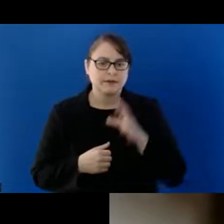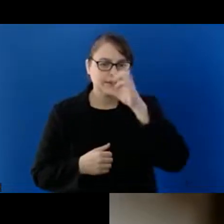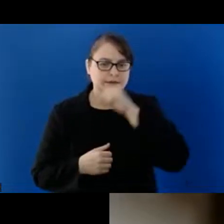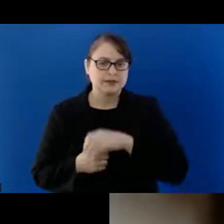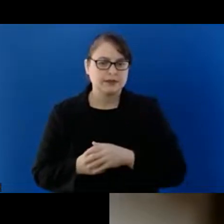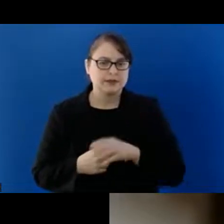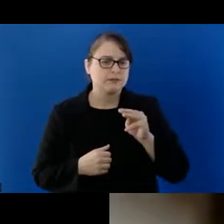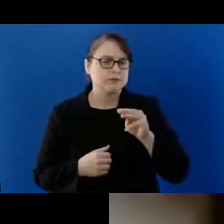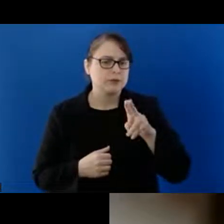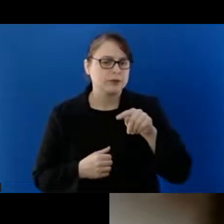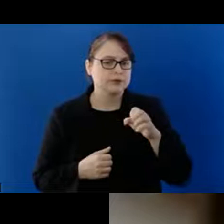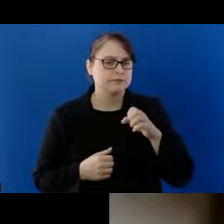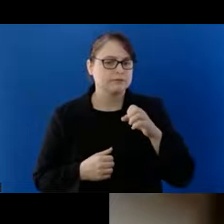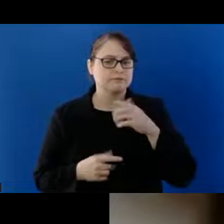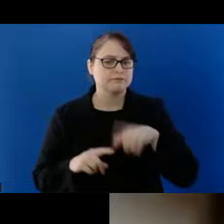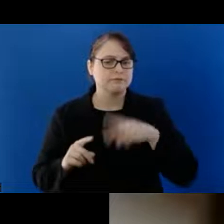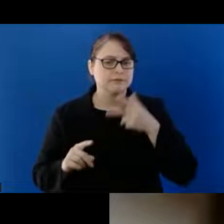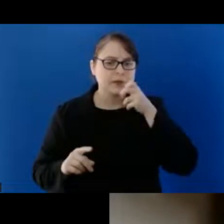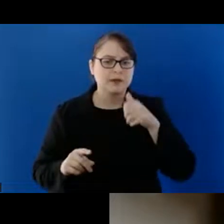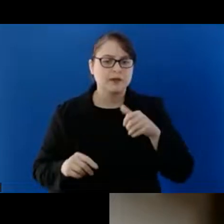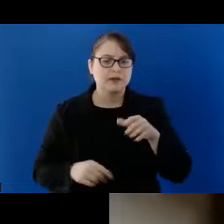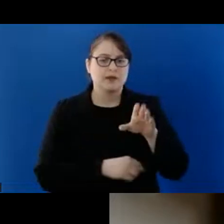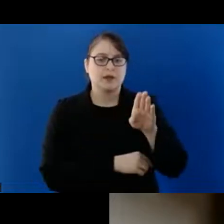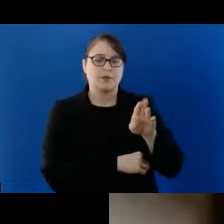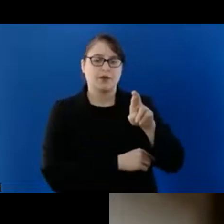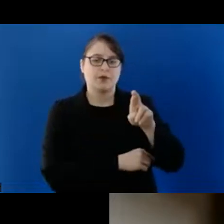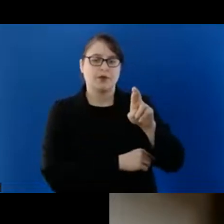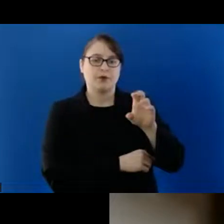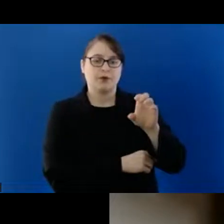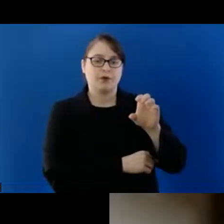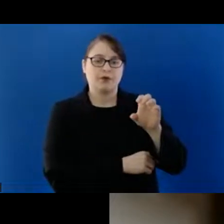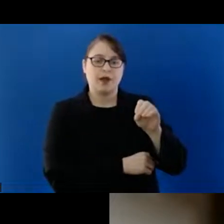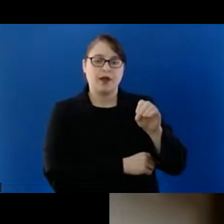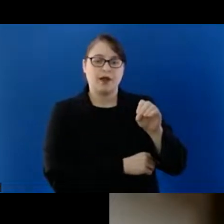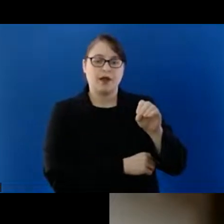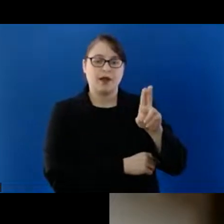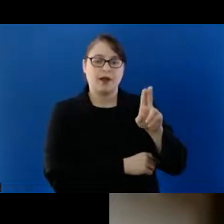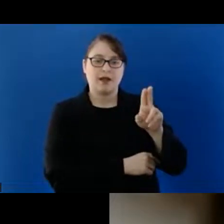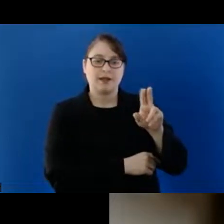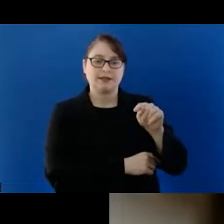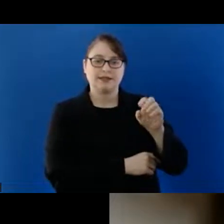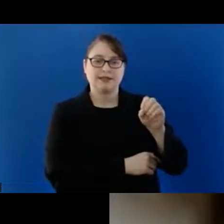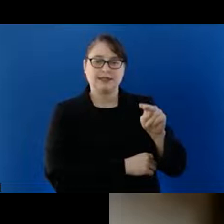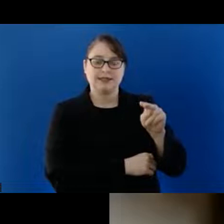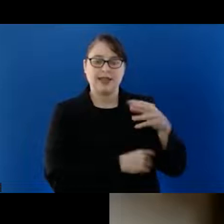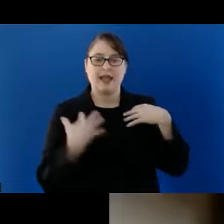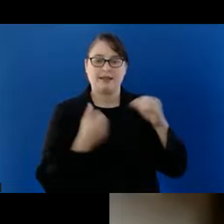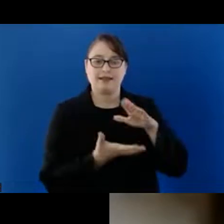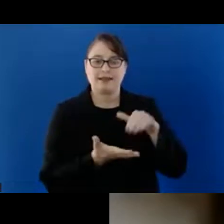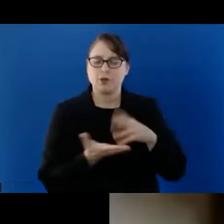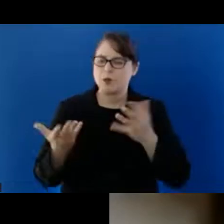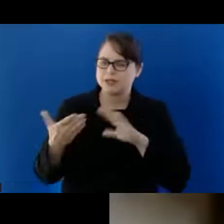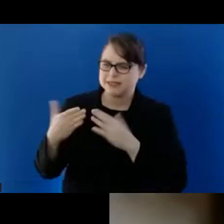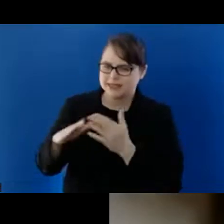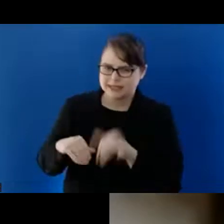You're on mute, my friend. Brockton Neighborhood Health Center. I am? No, you're okay now. And I'm sorry, what city is